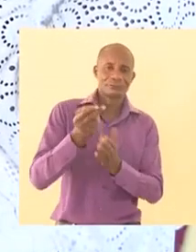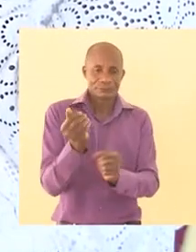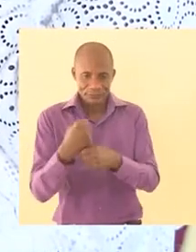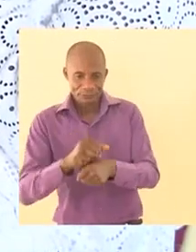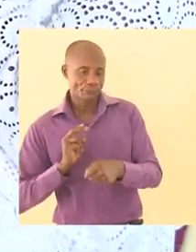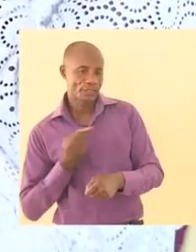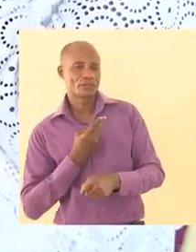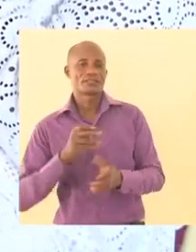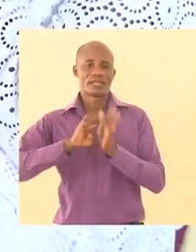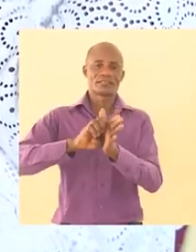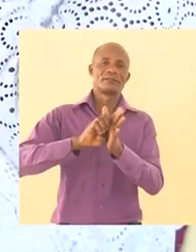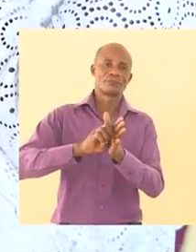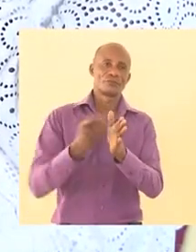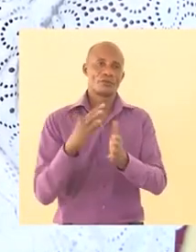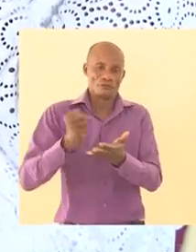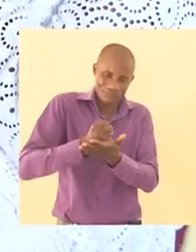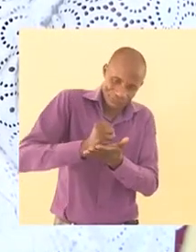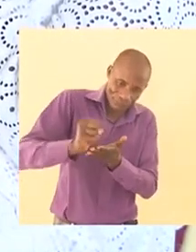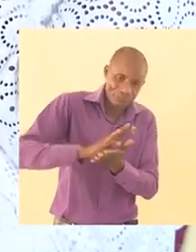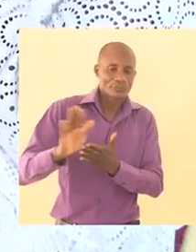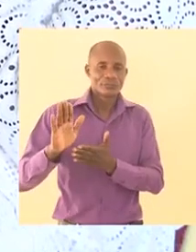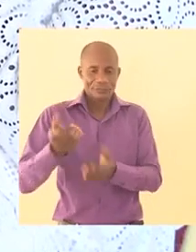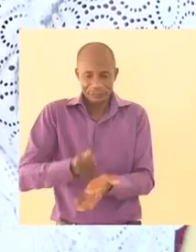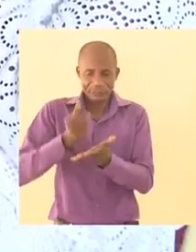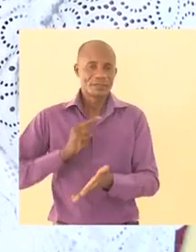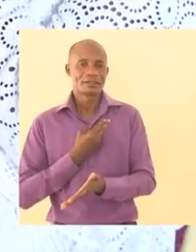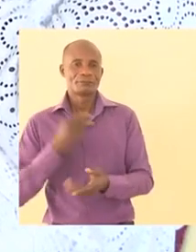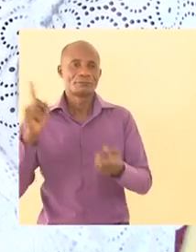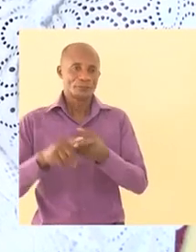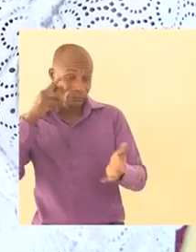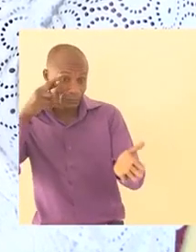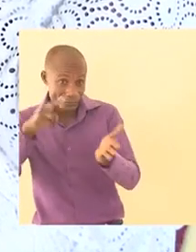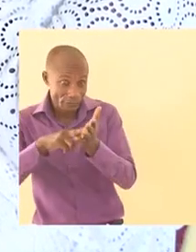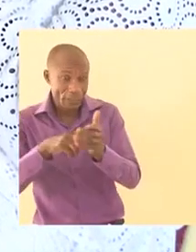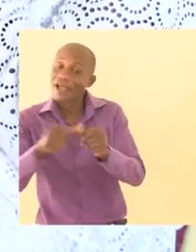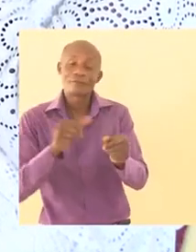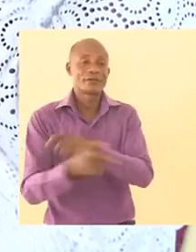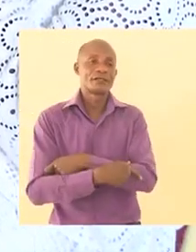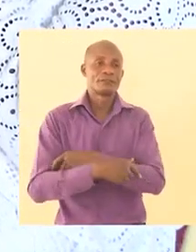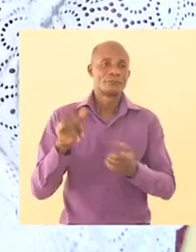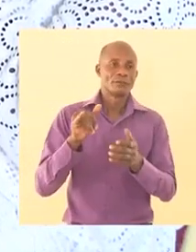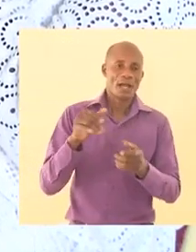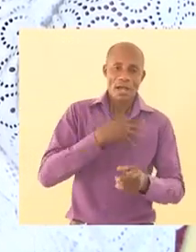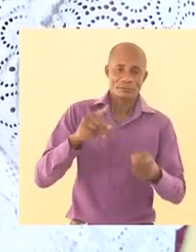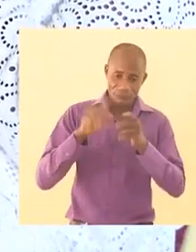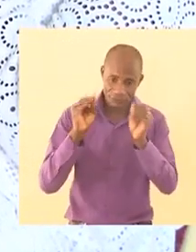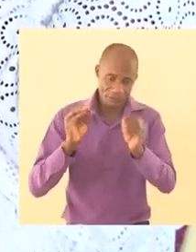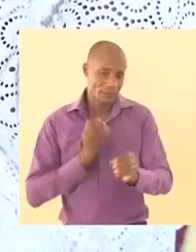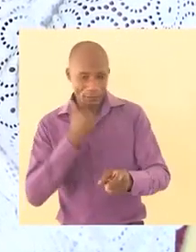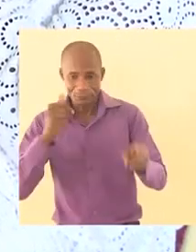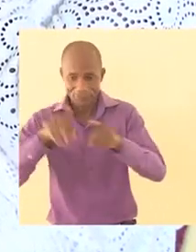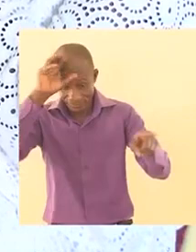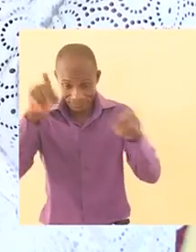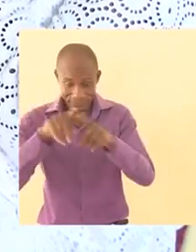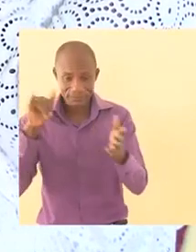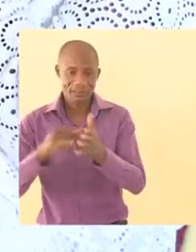integrity. Make us examples of sanctity. Help us to recognize daily and to teach our